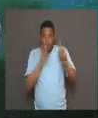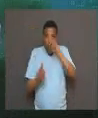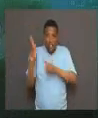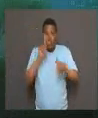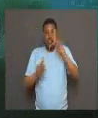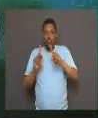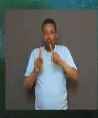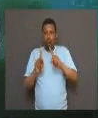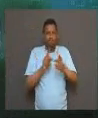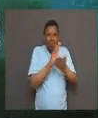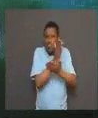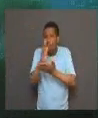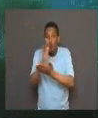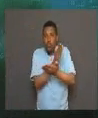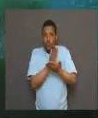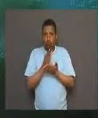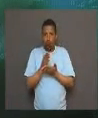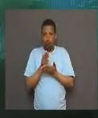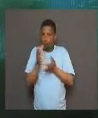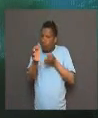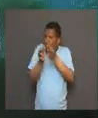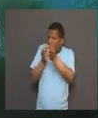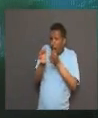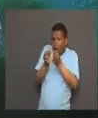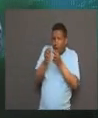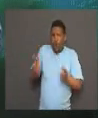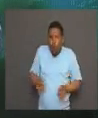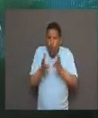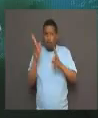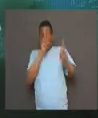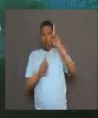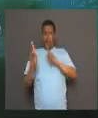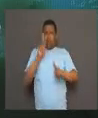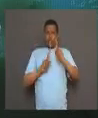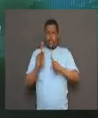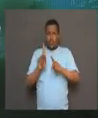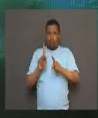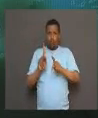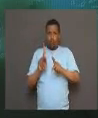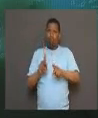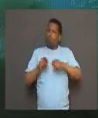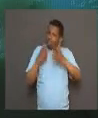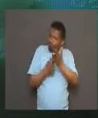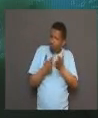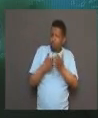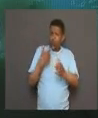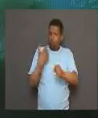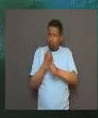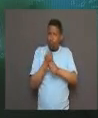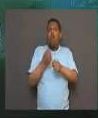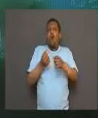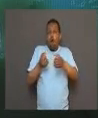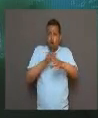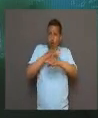Population distribution describes the way that population is spread out over a